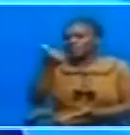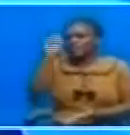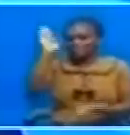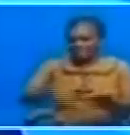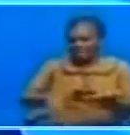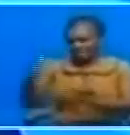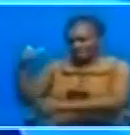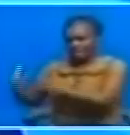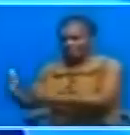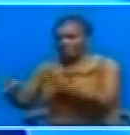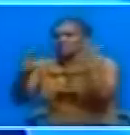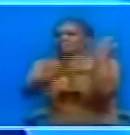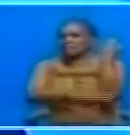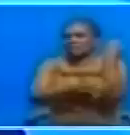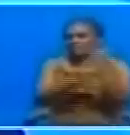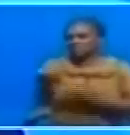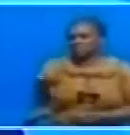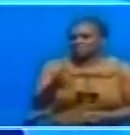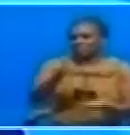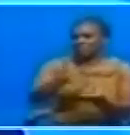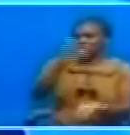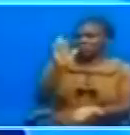of the neighboring countries and should not demand